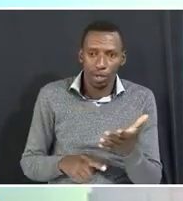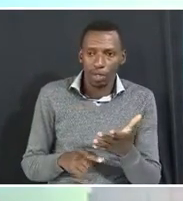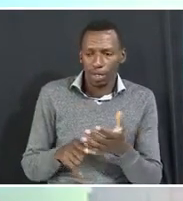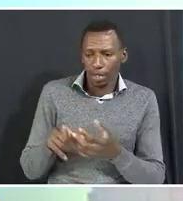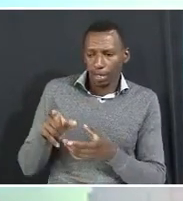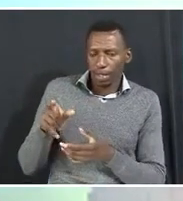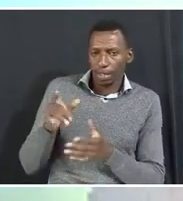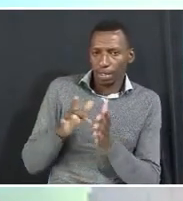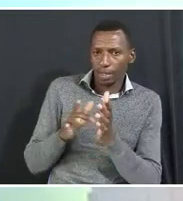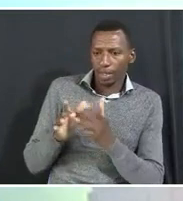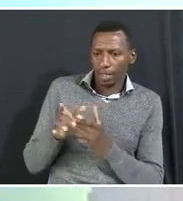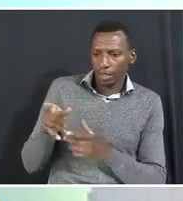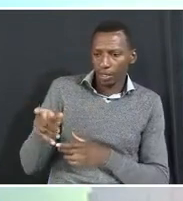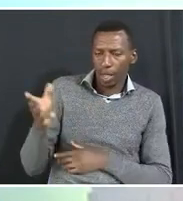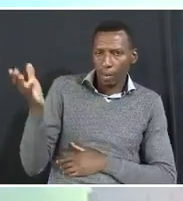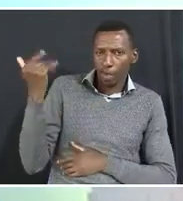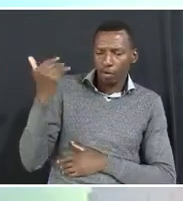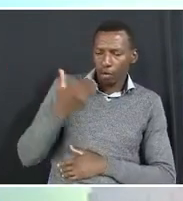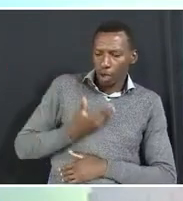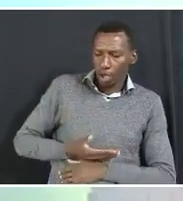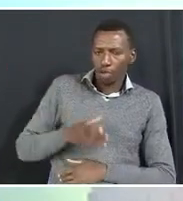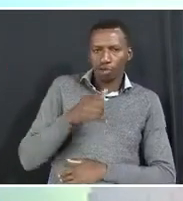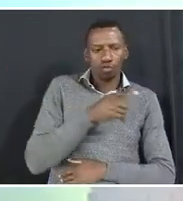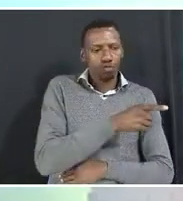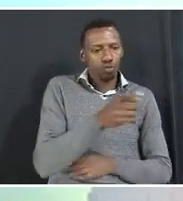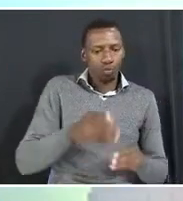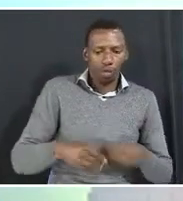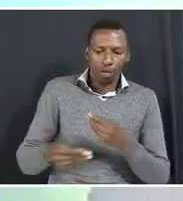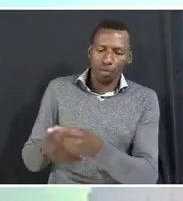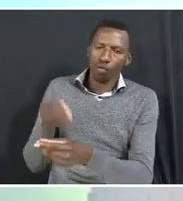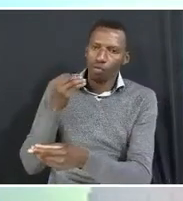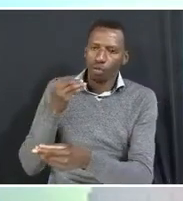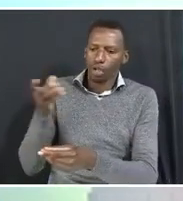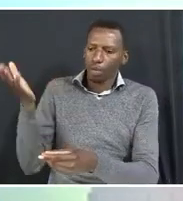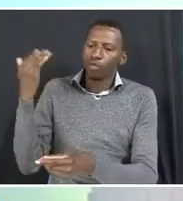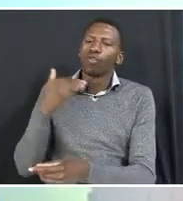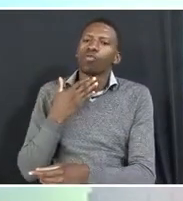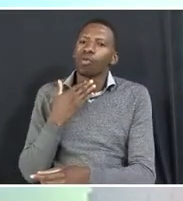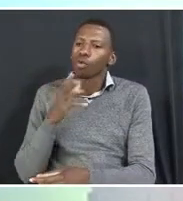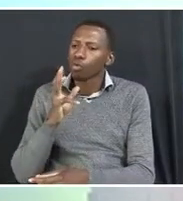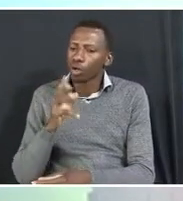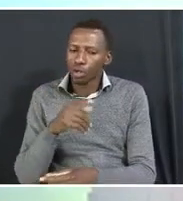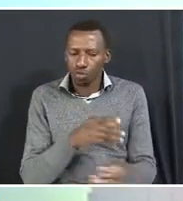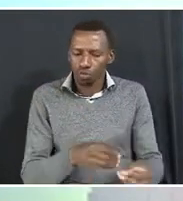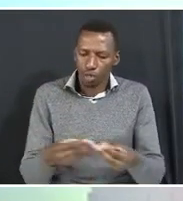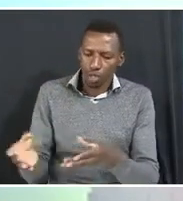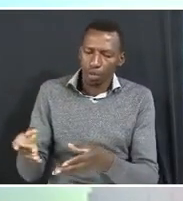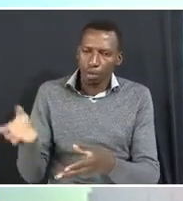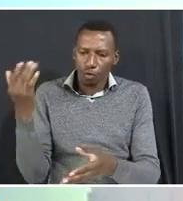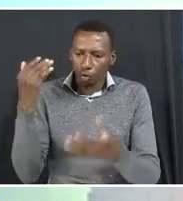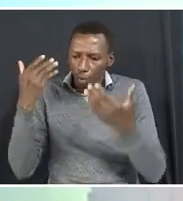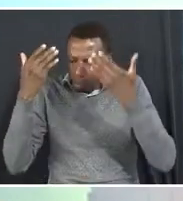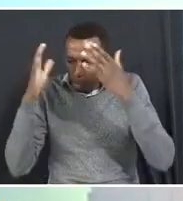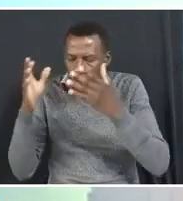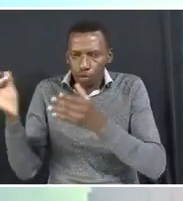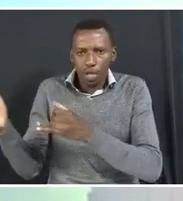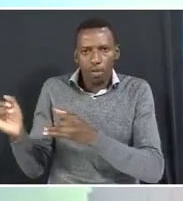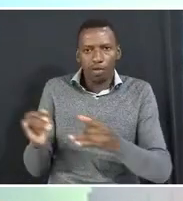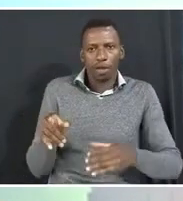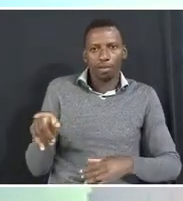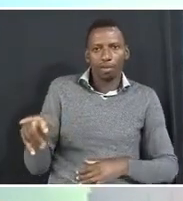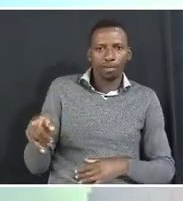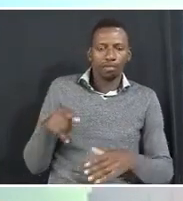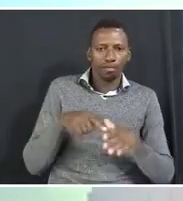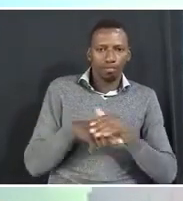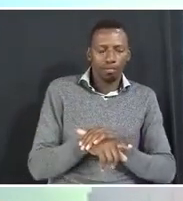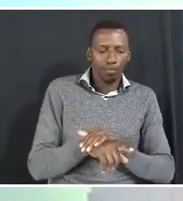hungry and you gave him food, that he was thirsty, you gave him drink, and he was a stranger and you invited him, a ministry